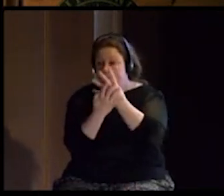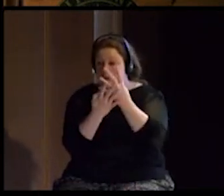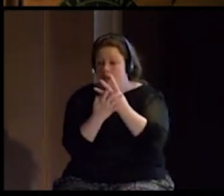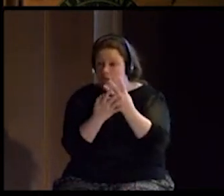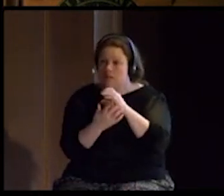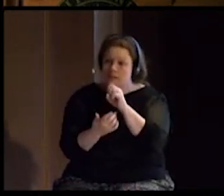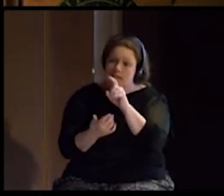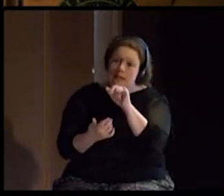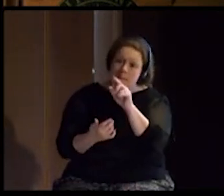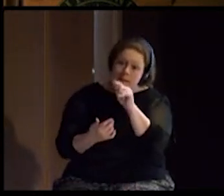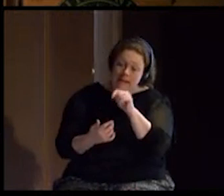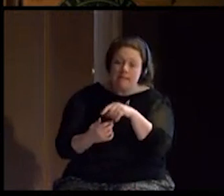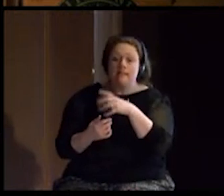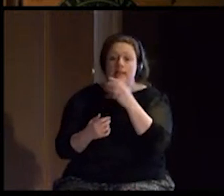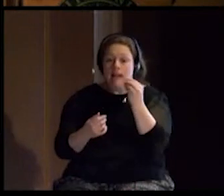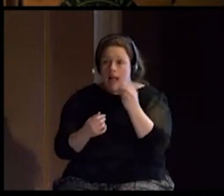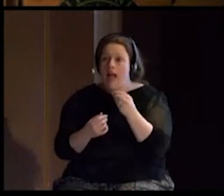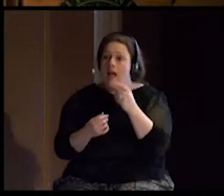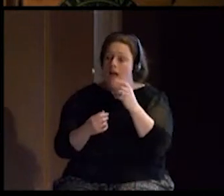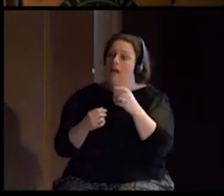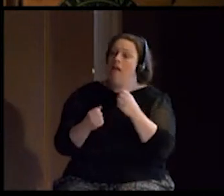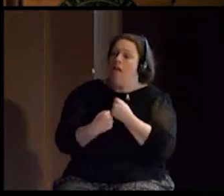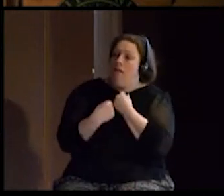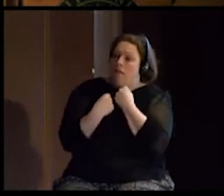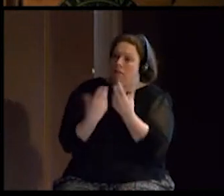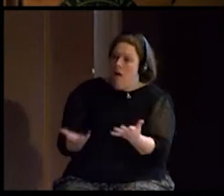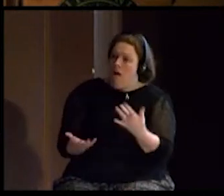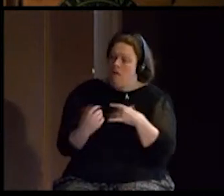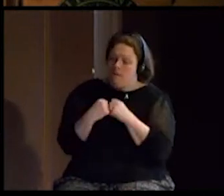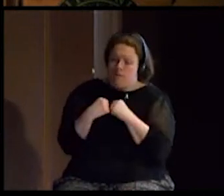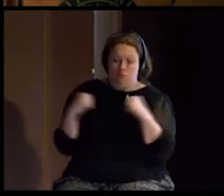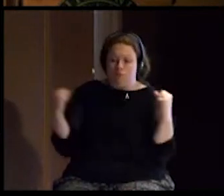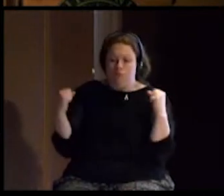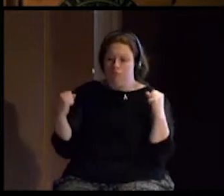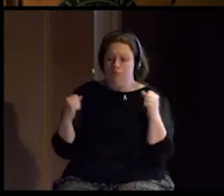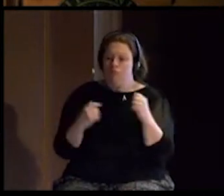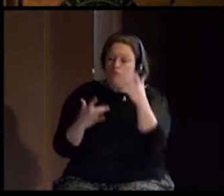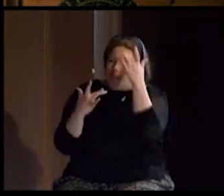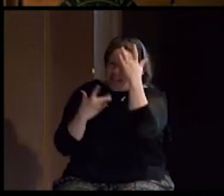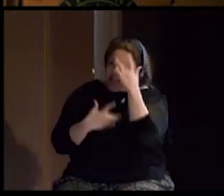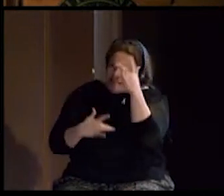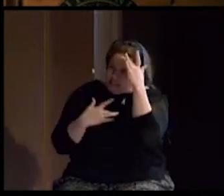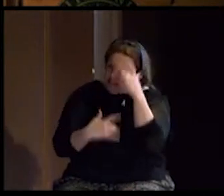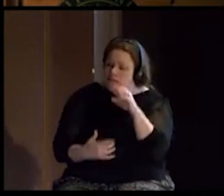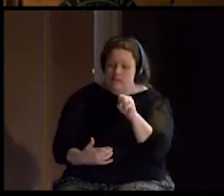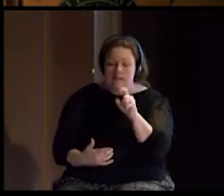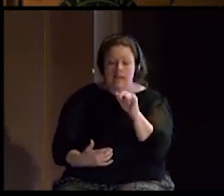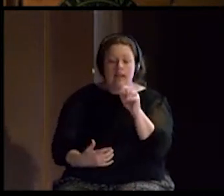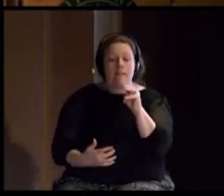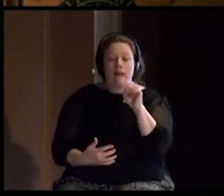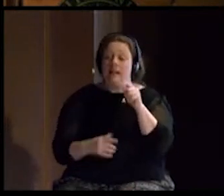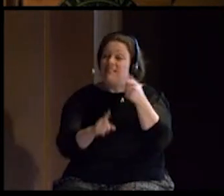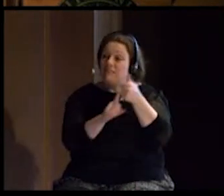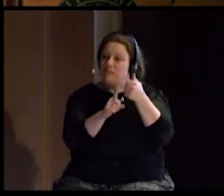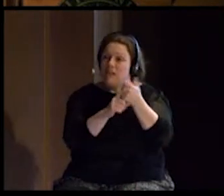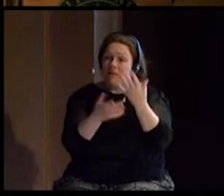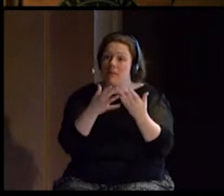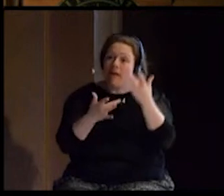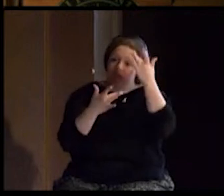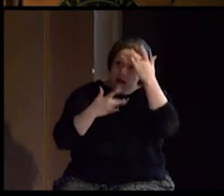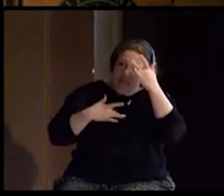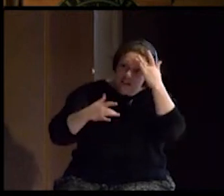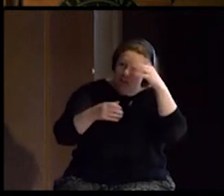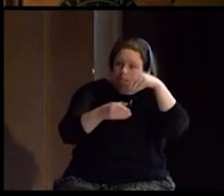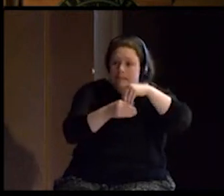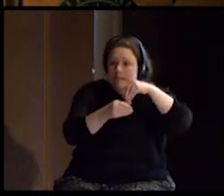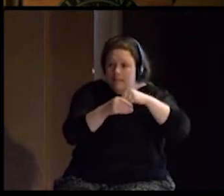the susceptibility of corals to disease. Sediments may bring pathogens into the ecosystem, so all that may also